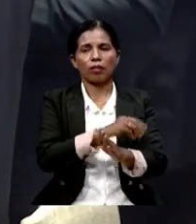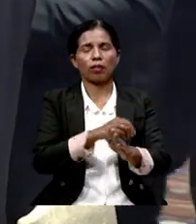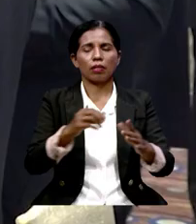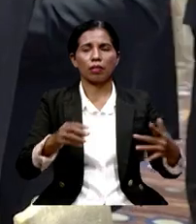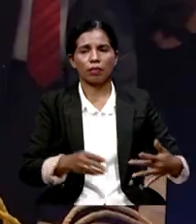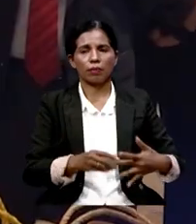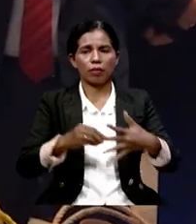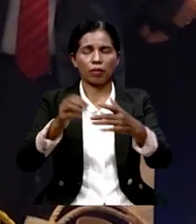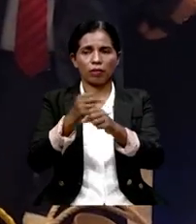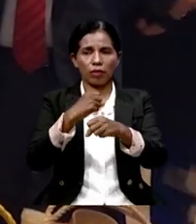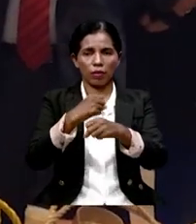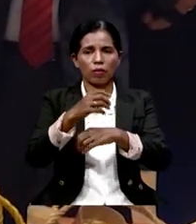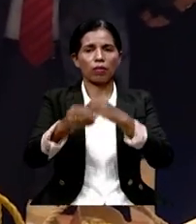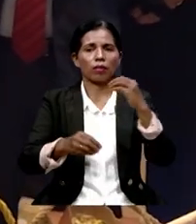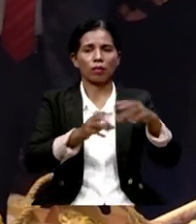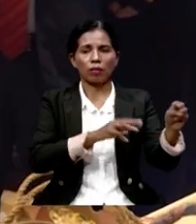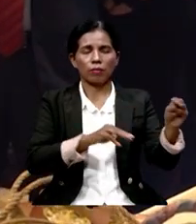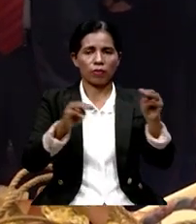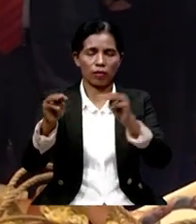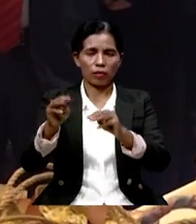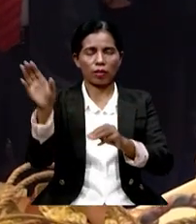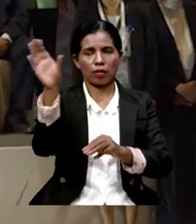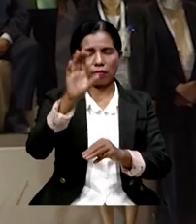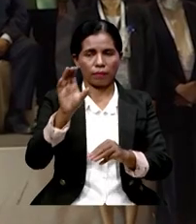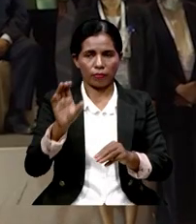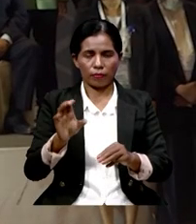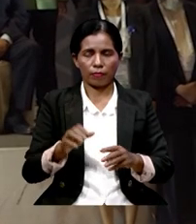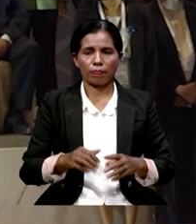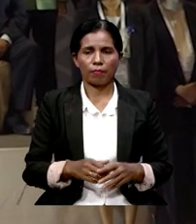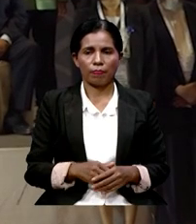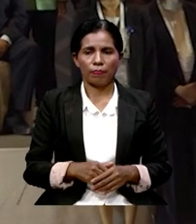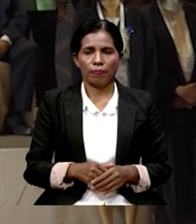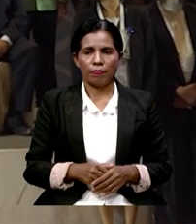liu atual intervenção com a mudança climática. Lamberto da Silva, GMN.